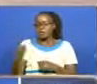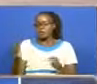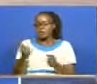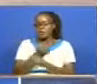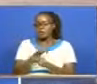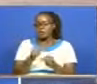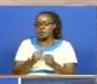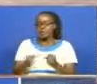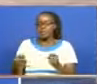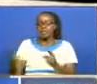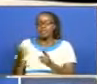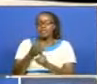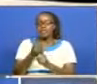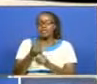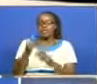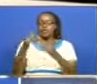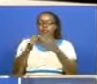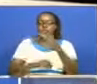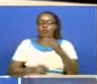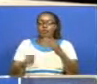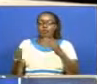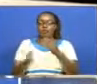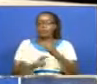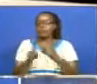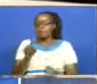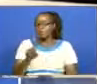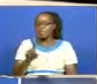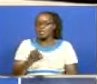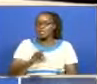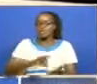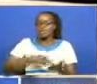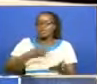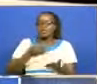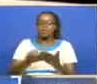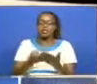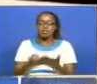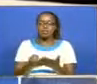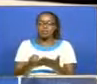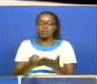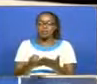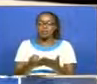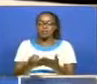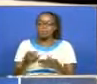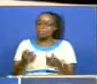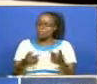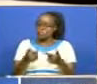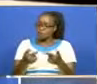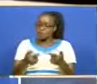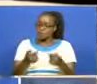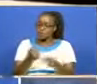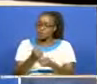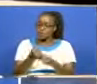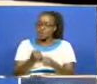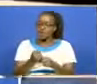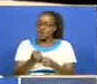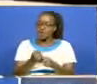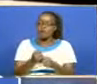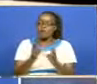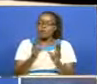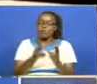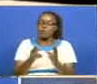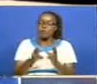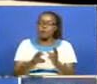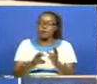kwa chini ya mwezi mmoja. The contractor has failed to proceed on the work regularly and diligently